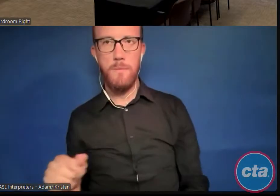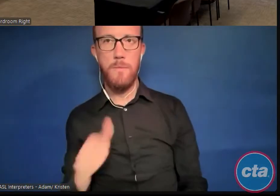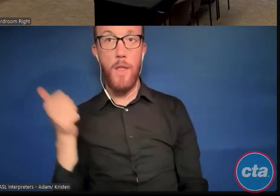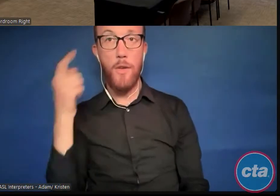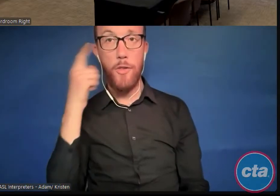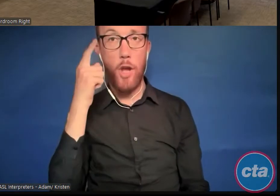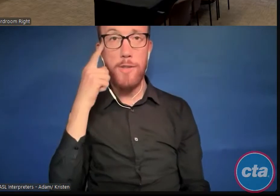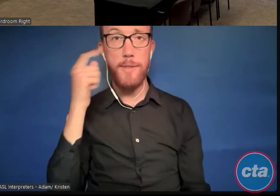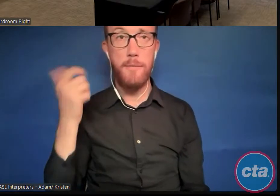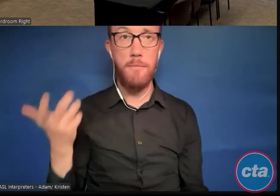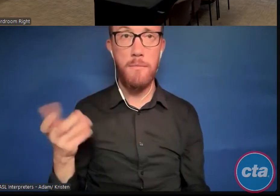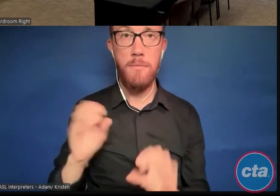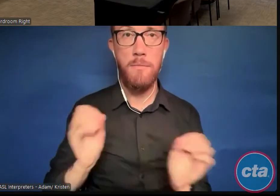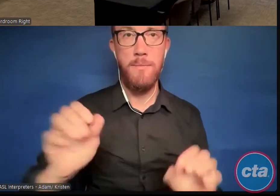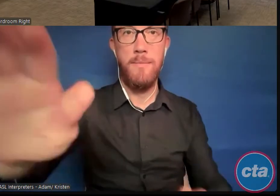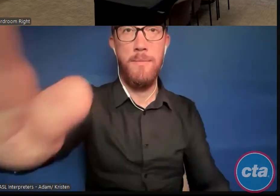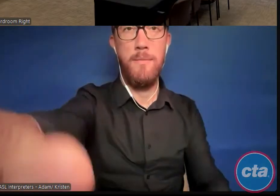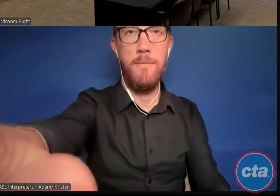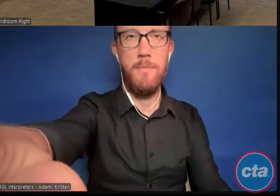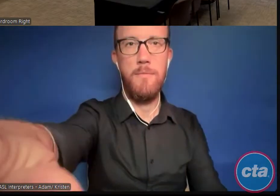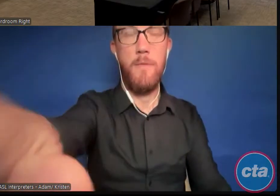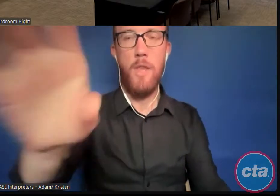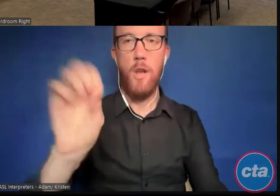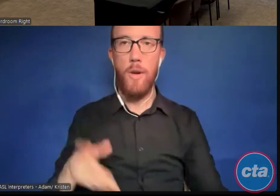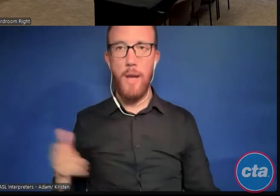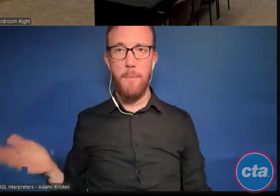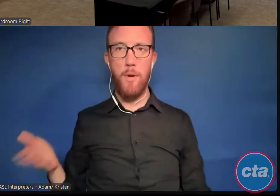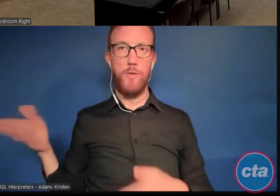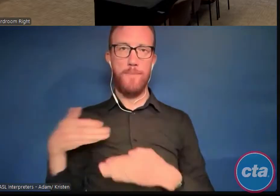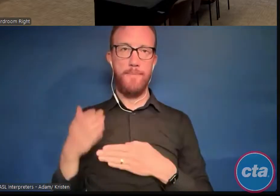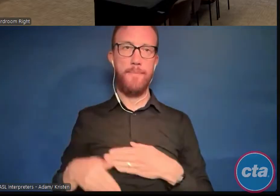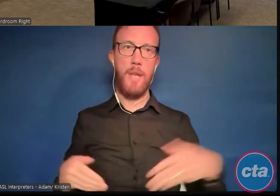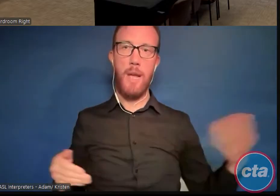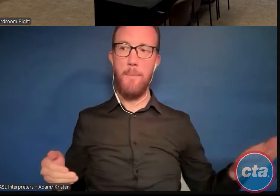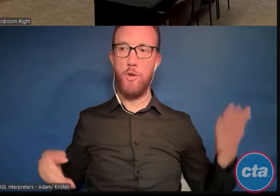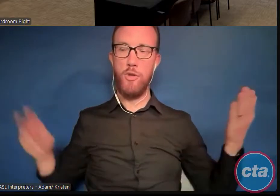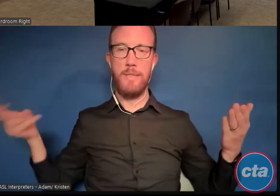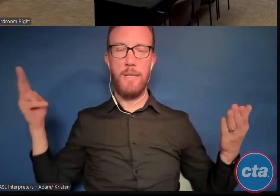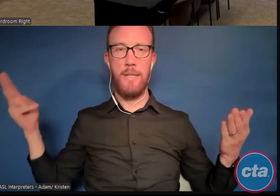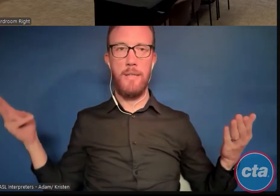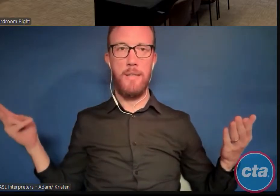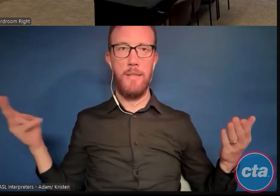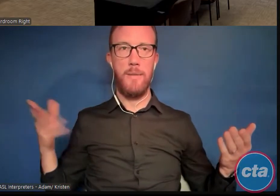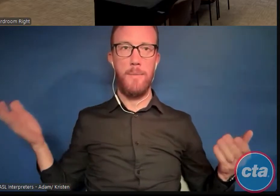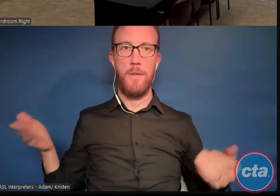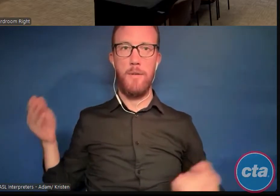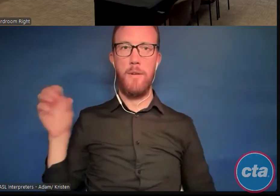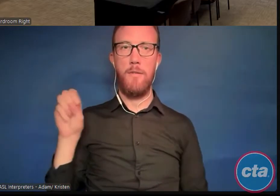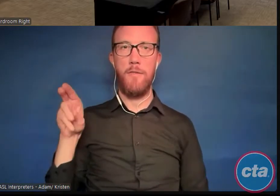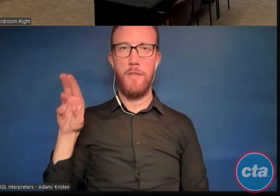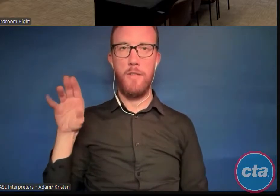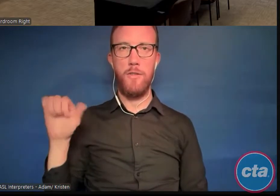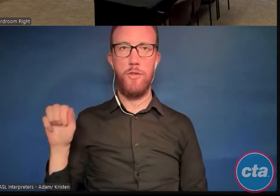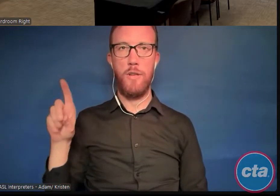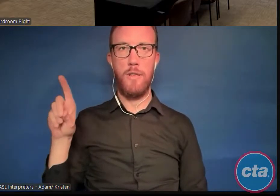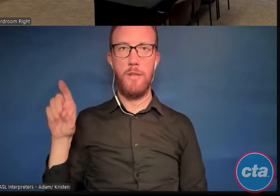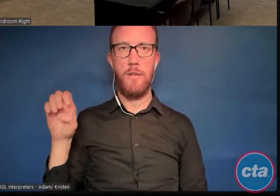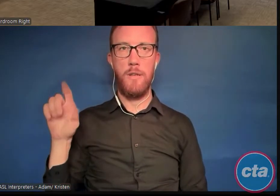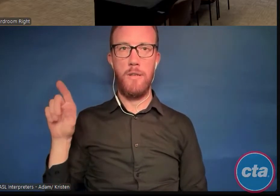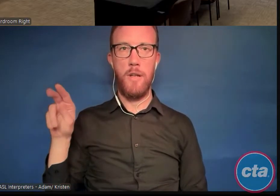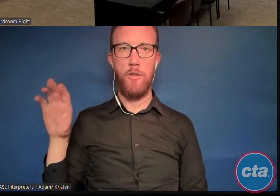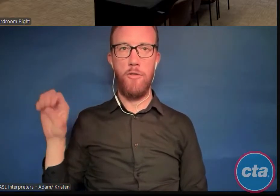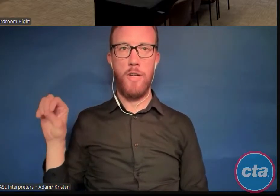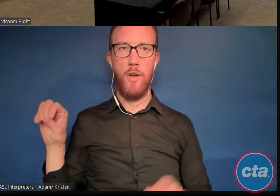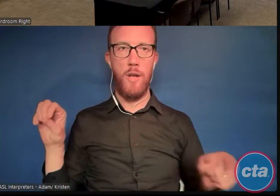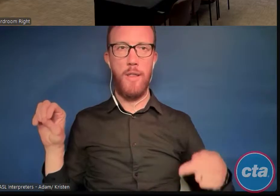Okay, can I get a motion to adjourn? A motion to adjourn. Second. It's been moved by Sonia Del Rio, seconded by Peter Henderson, that the